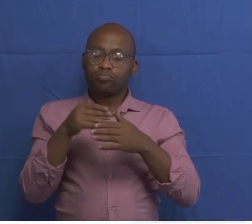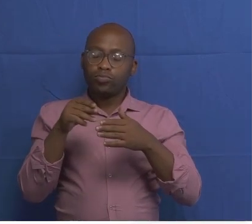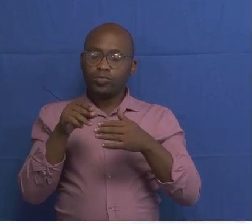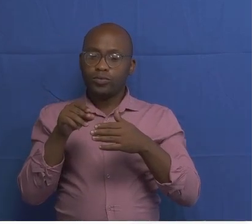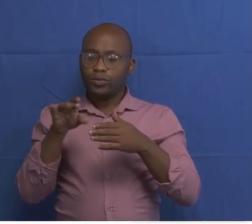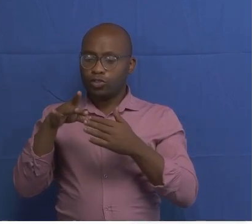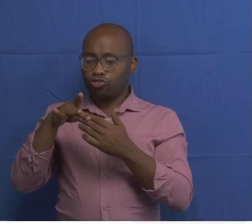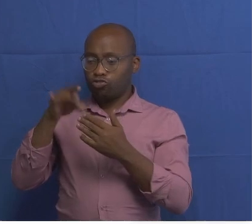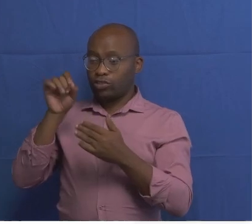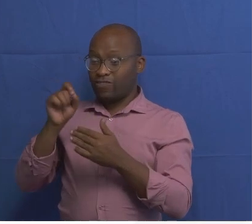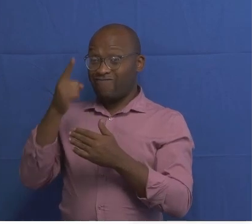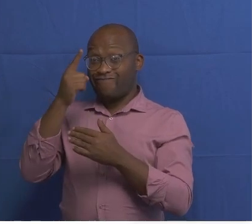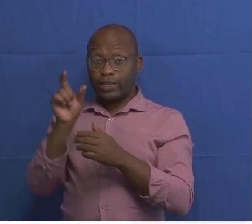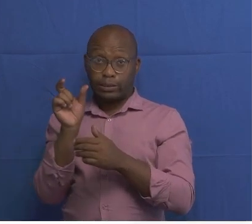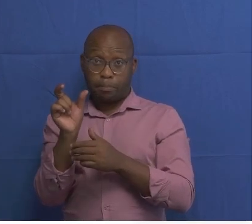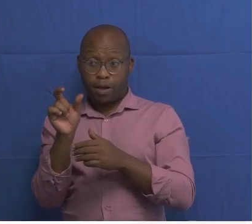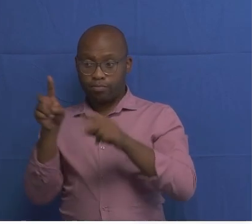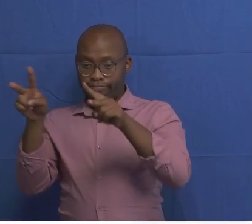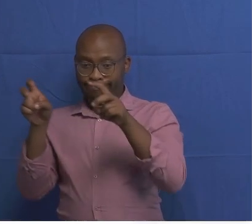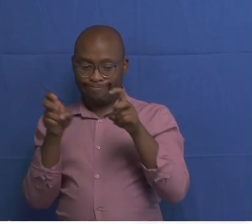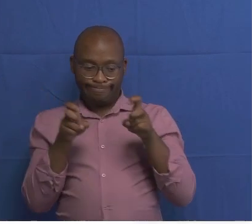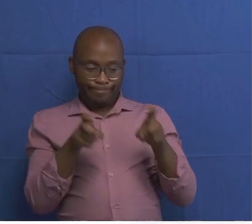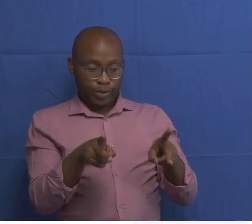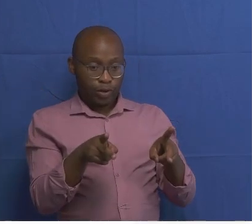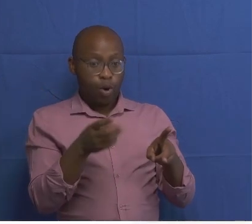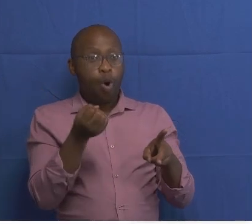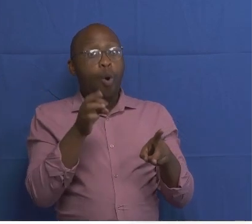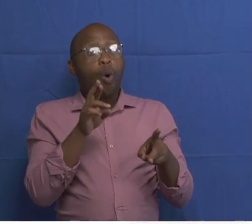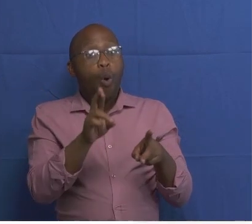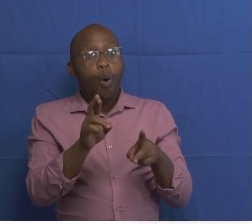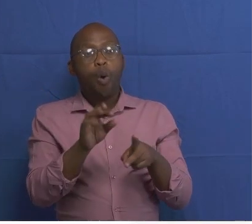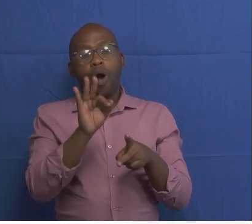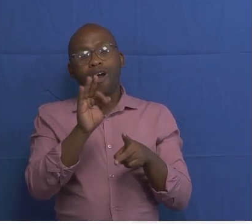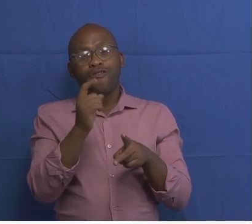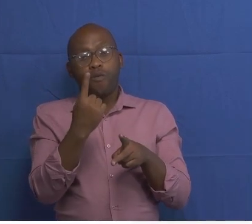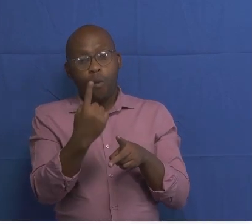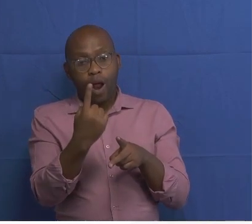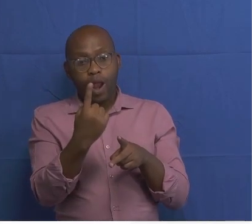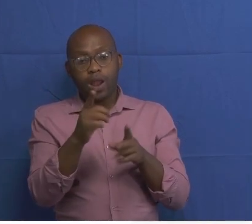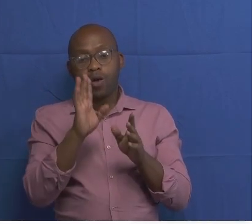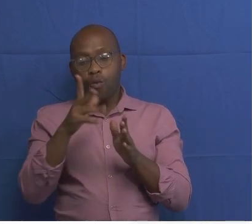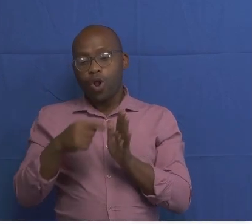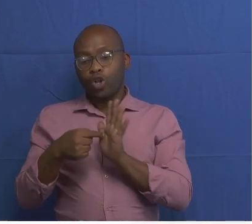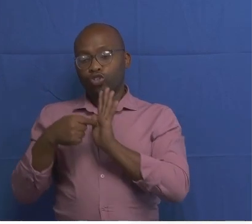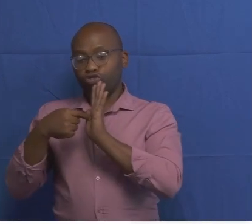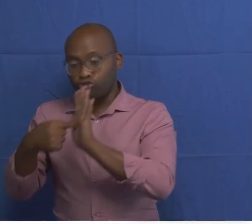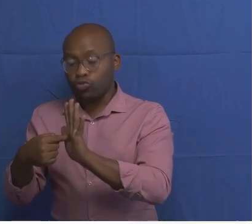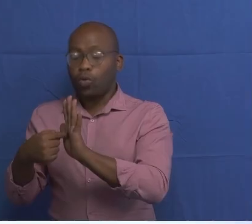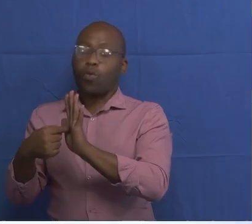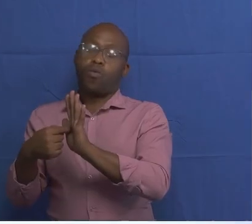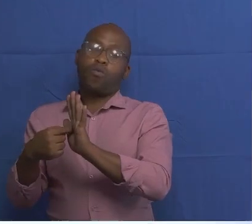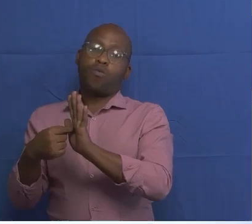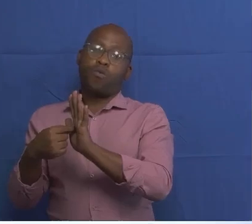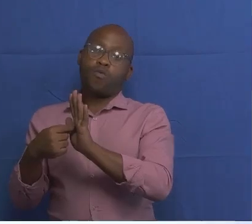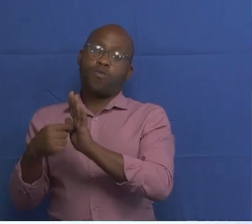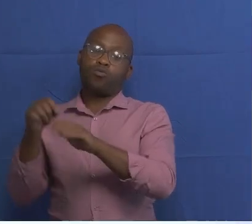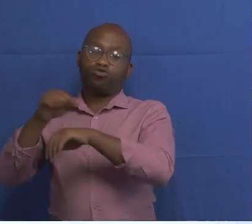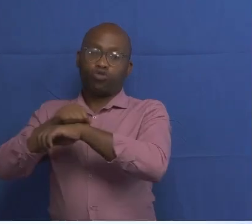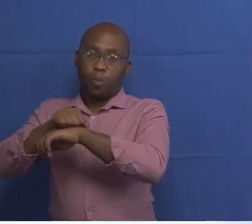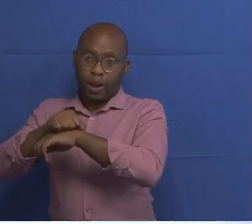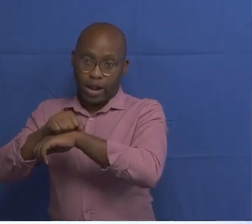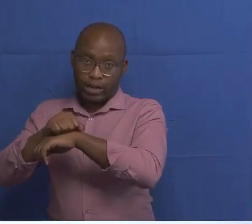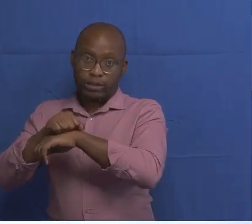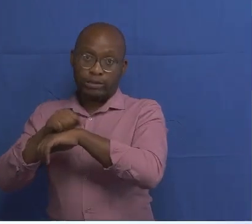with contrasting traits are crossed, all the individuals of the F1 generation will display the dominant trait. Or you can write the second part